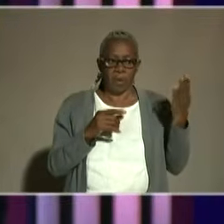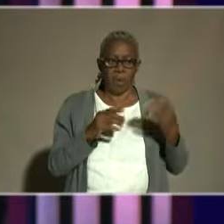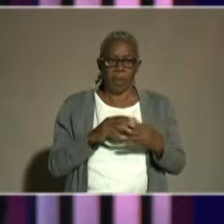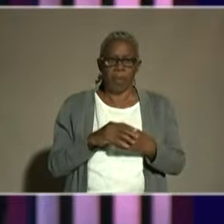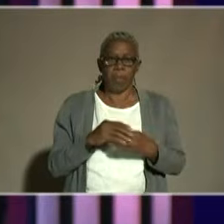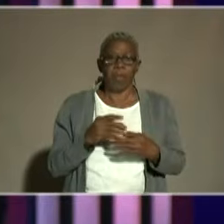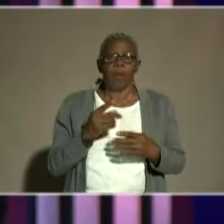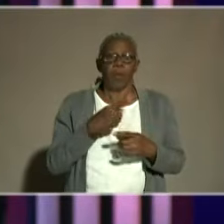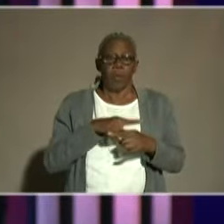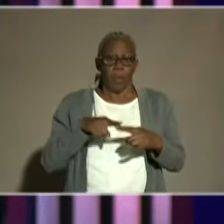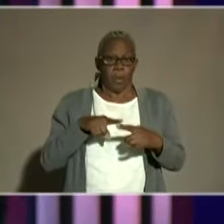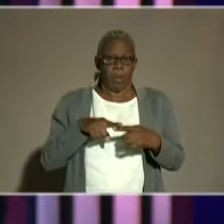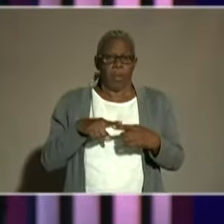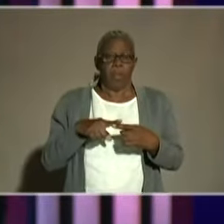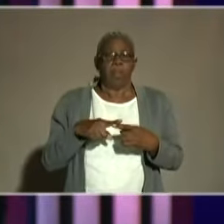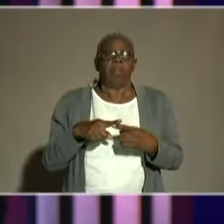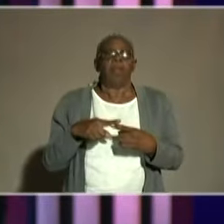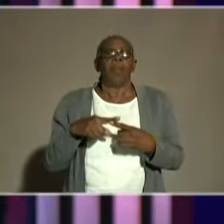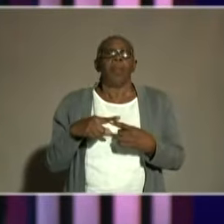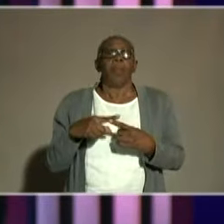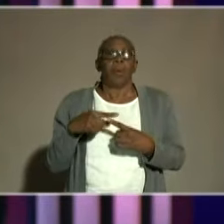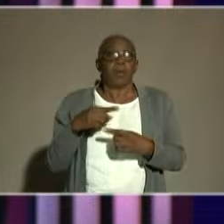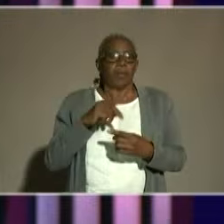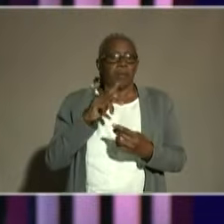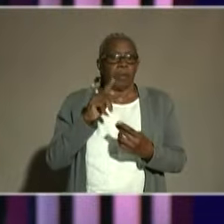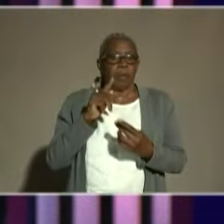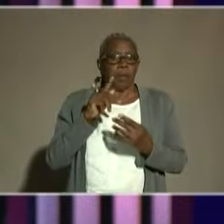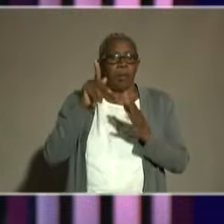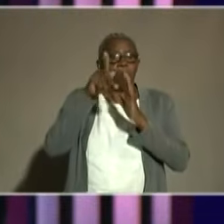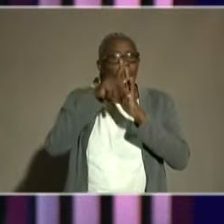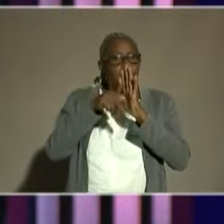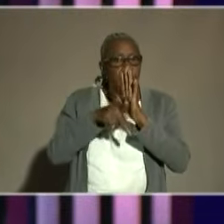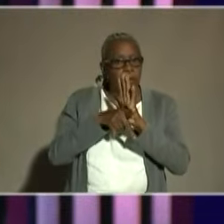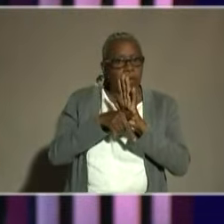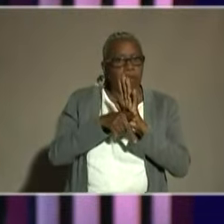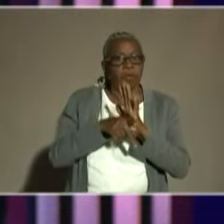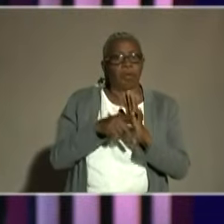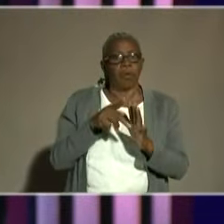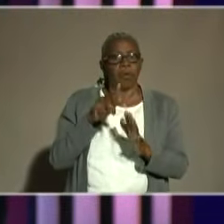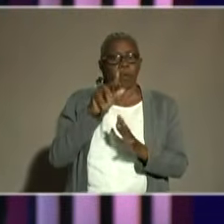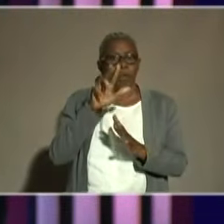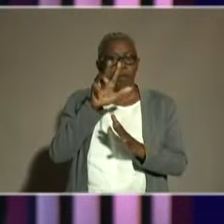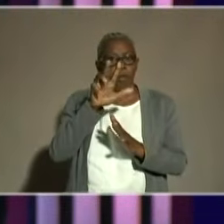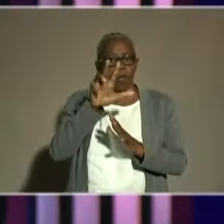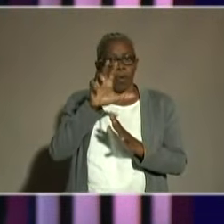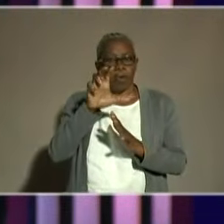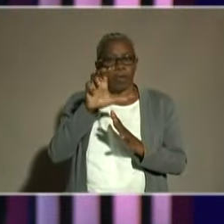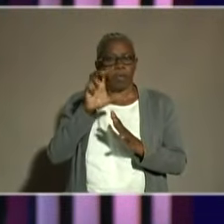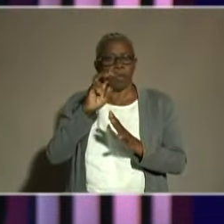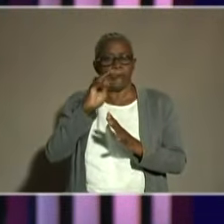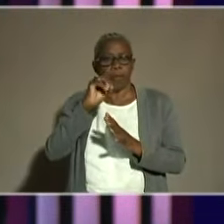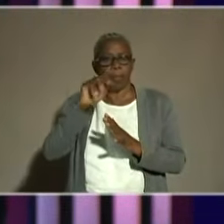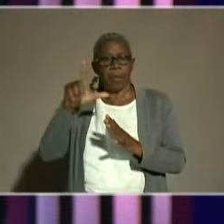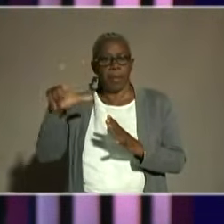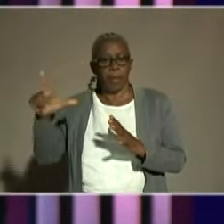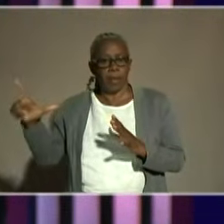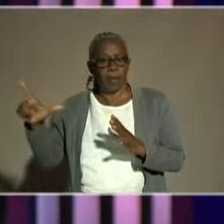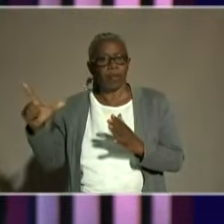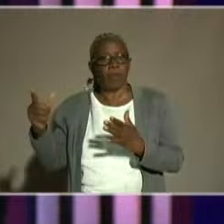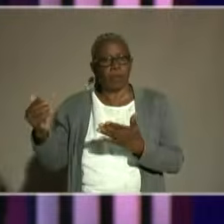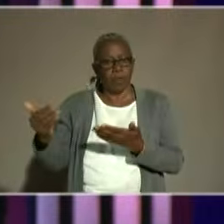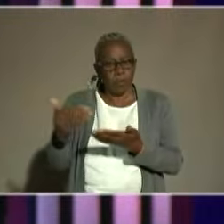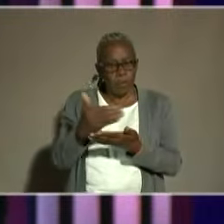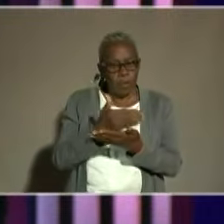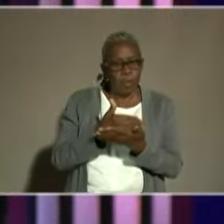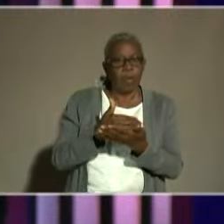fiscal policy paper does project over the next 3 years some $160 billion of additional revenue. The